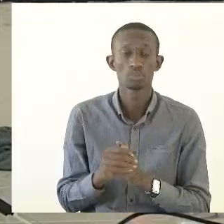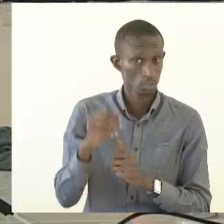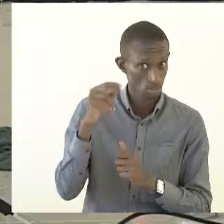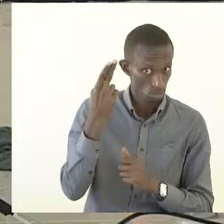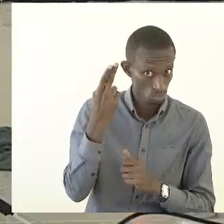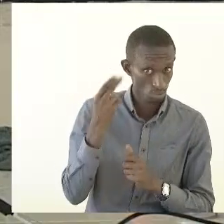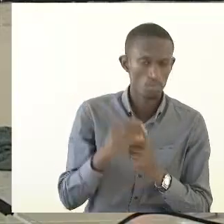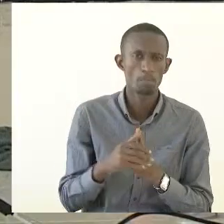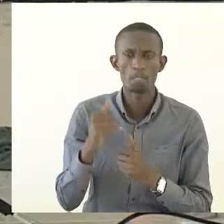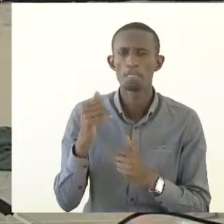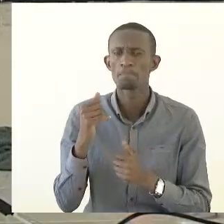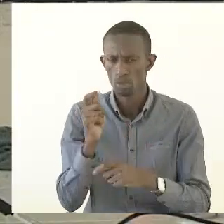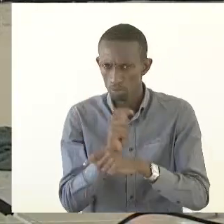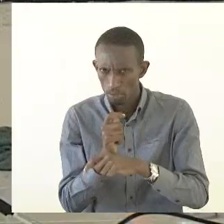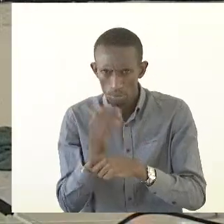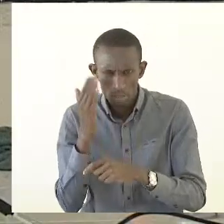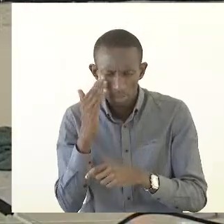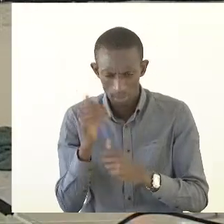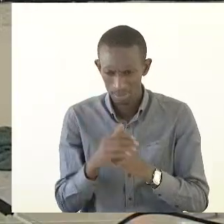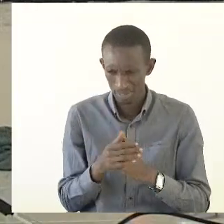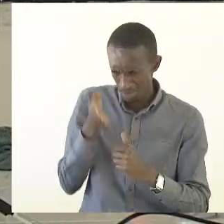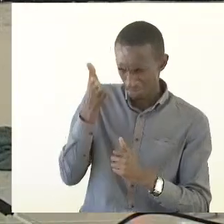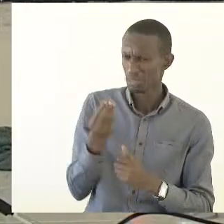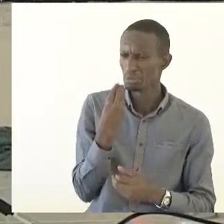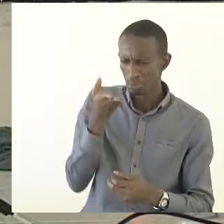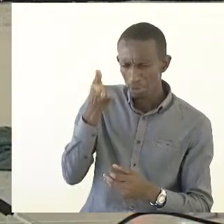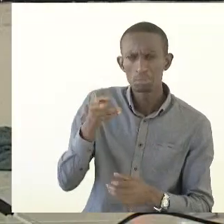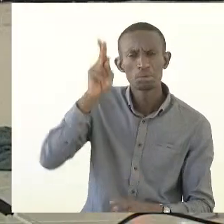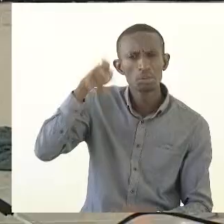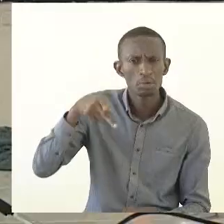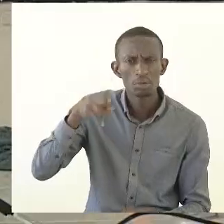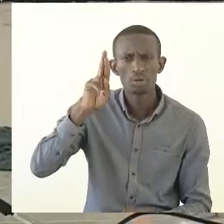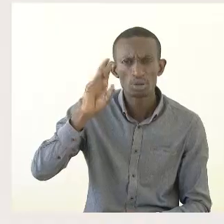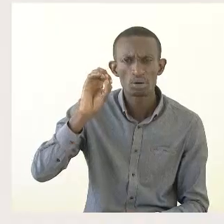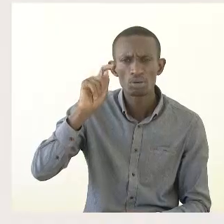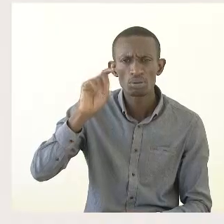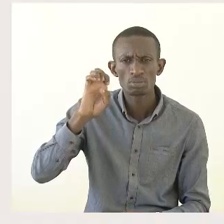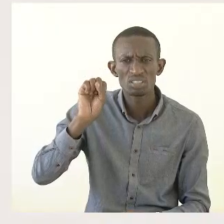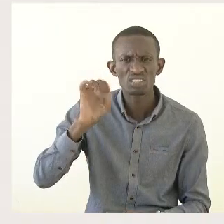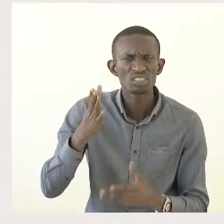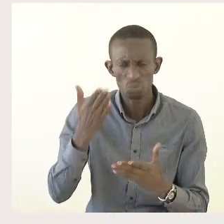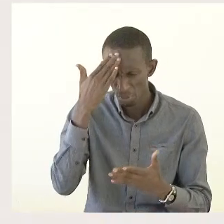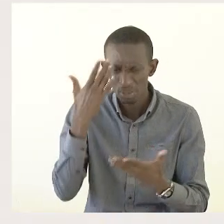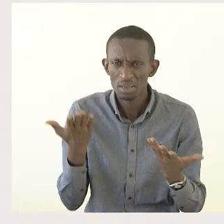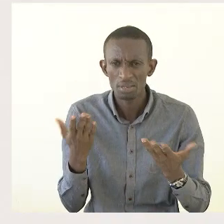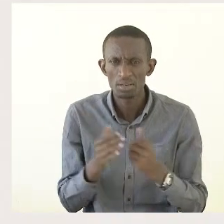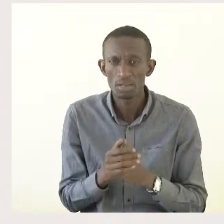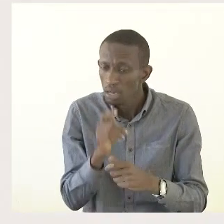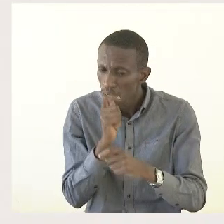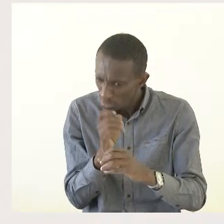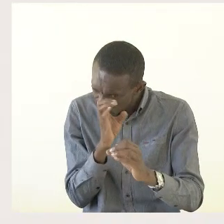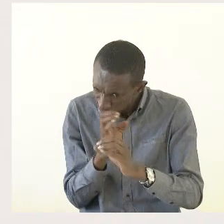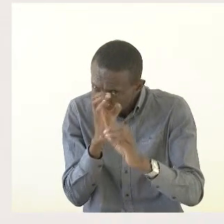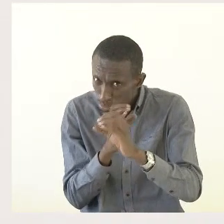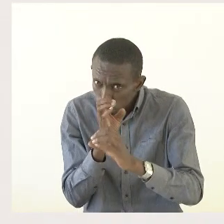proteins. How can we say that a food contains proteins? All right? Testing of proteins.